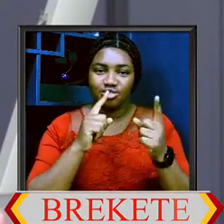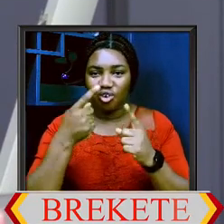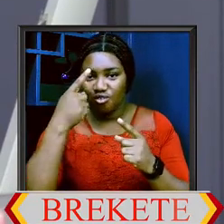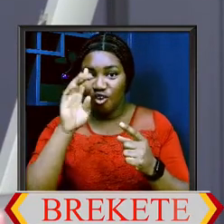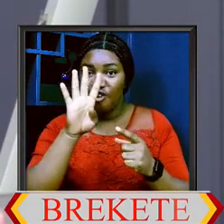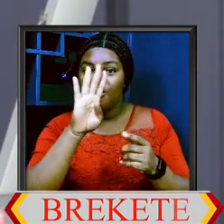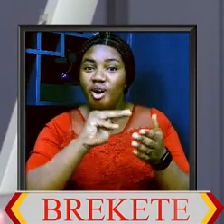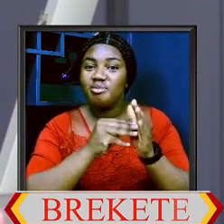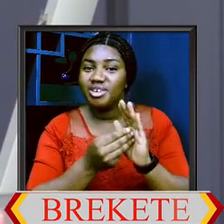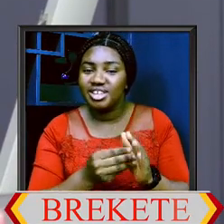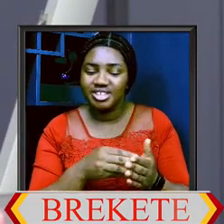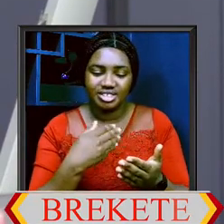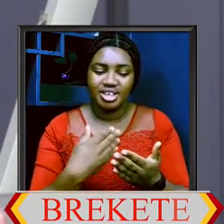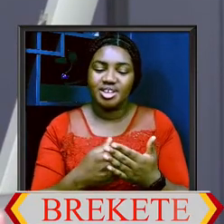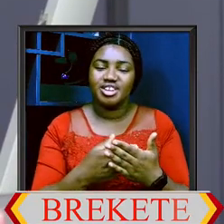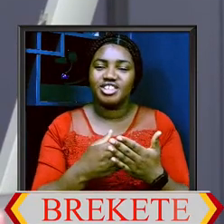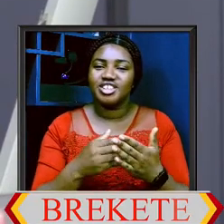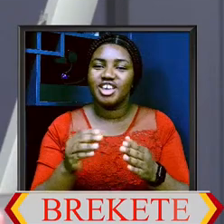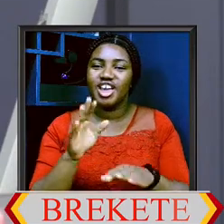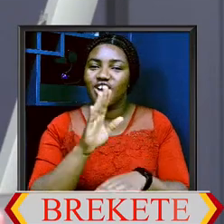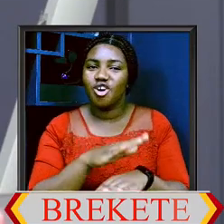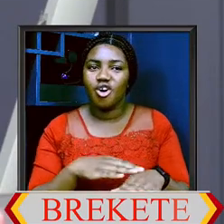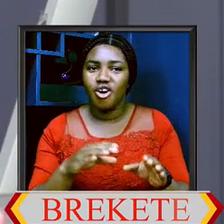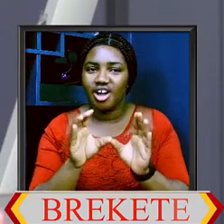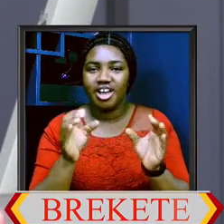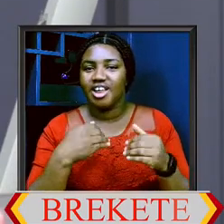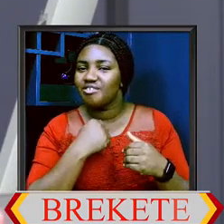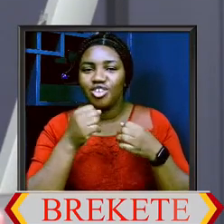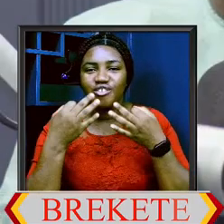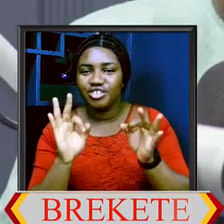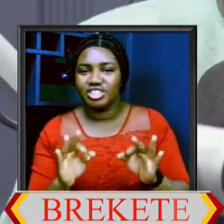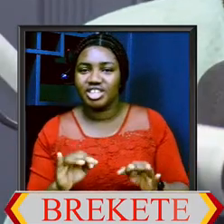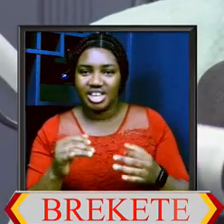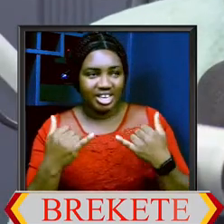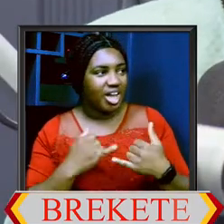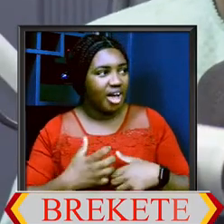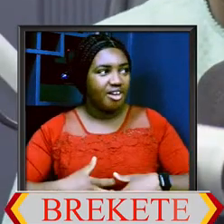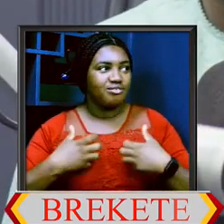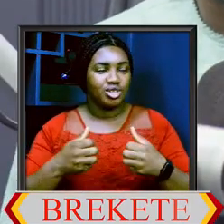the credit never still finish careful I